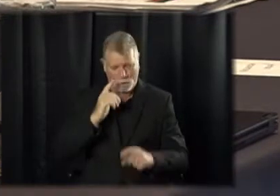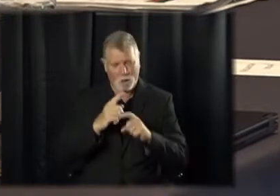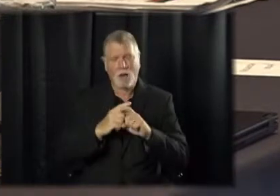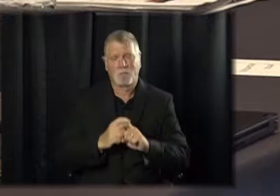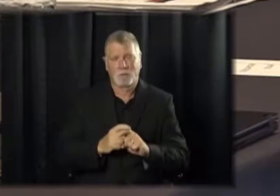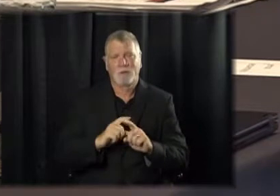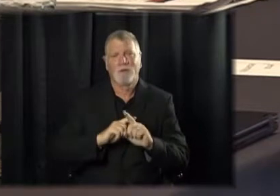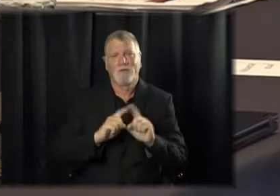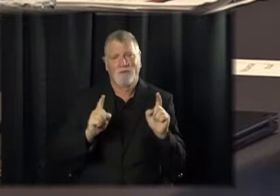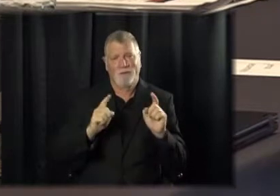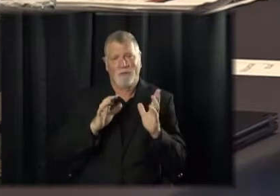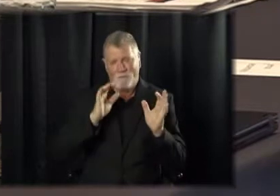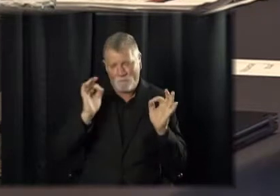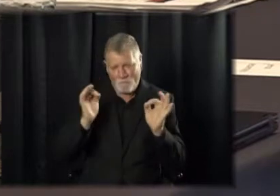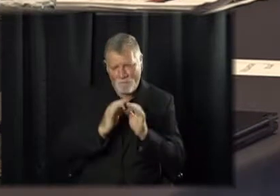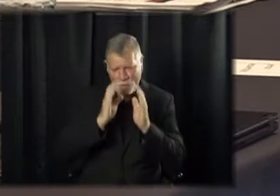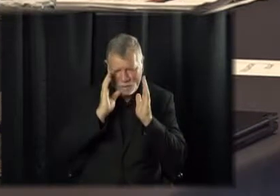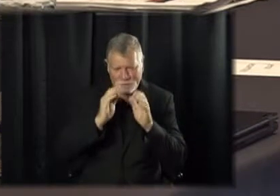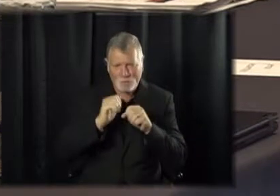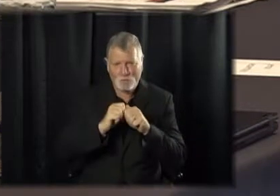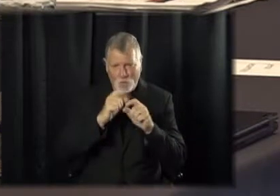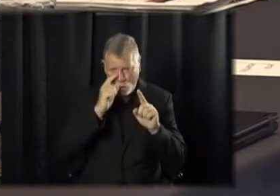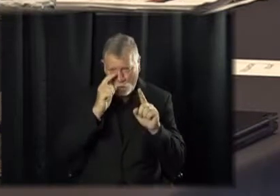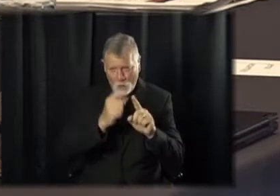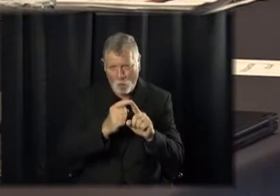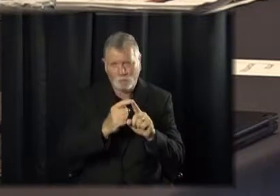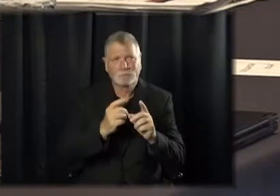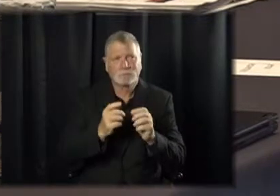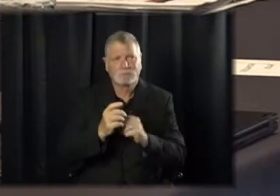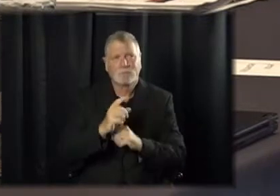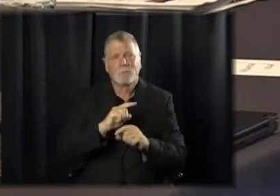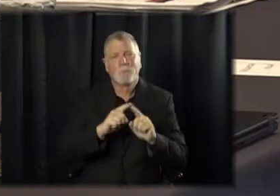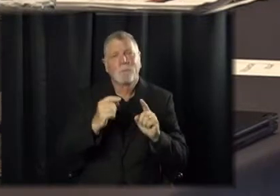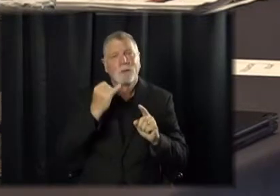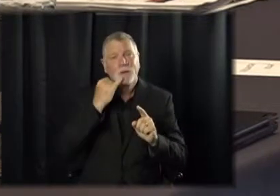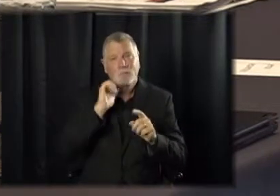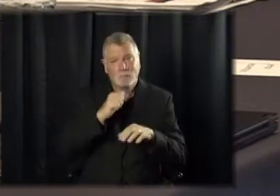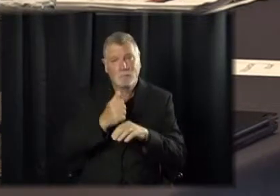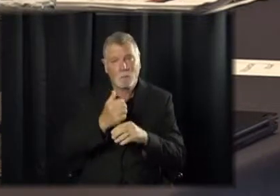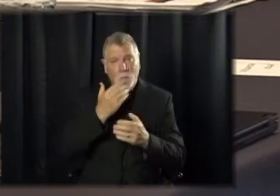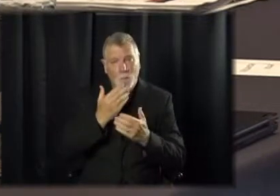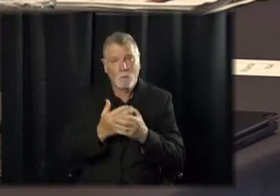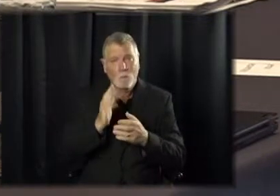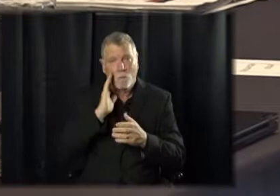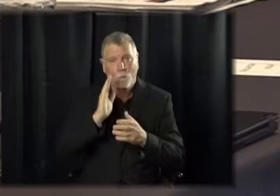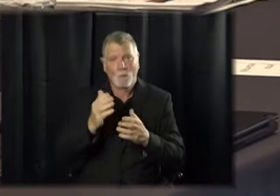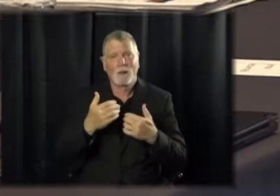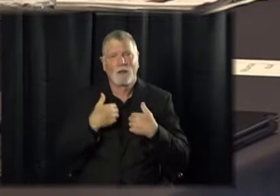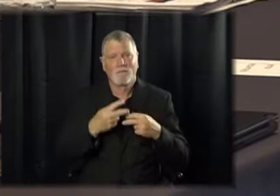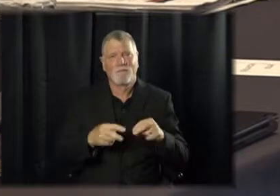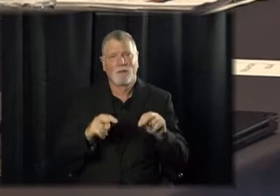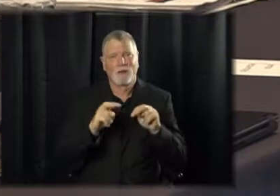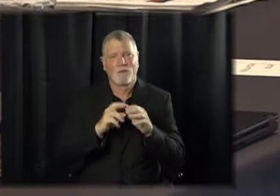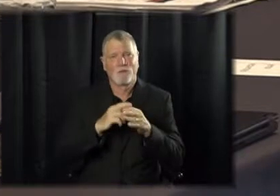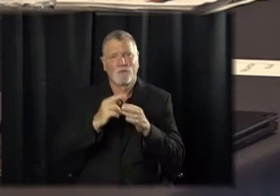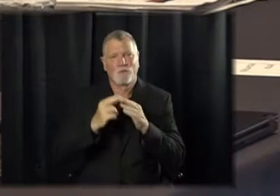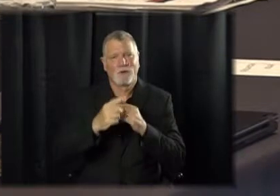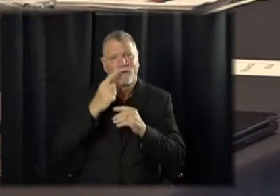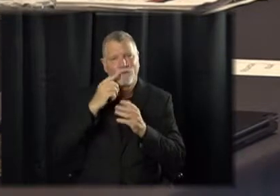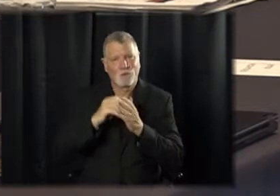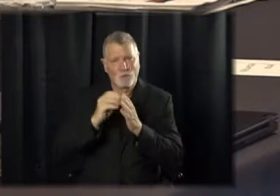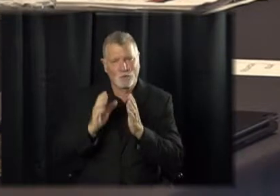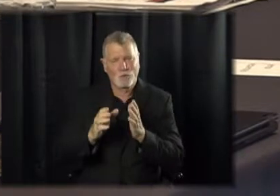complex, requiring focus and attention to goals and targets. But if implemented well, will yield valuable results for